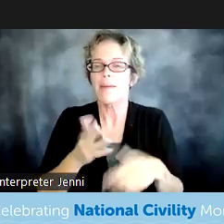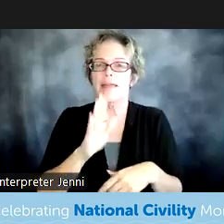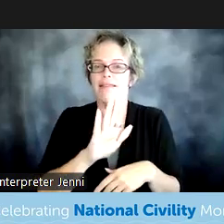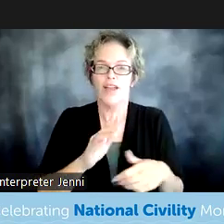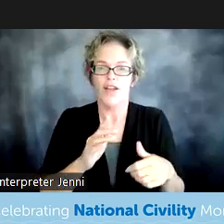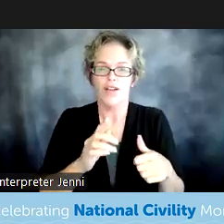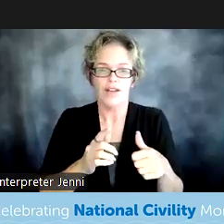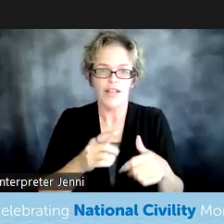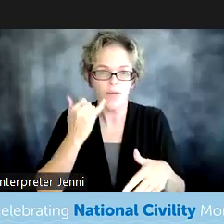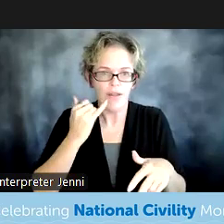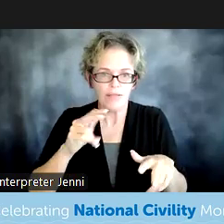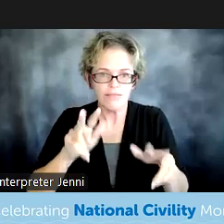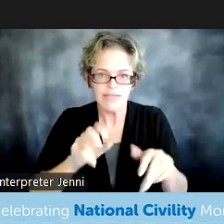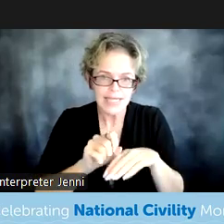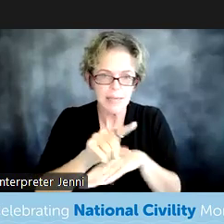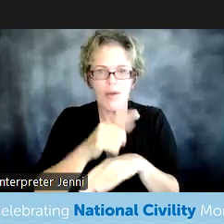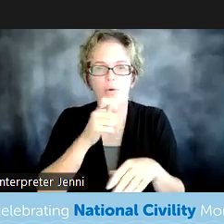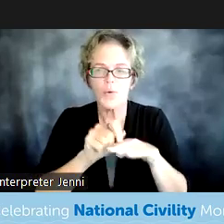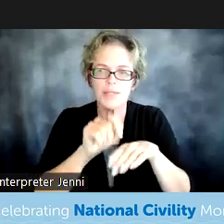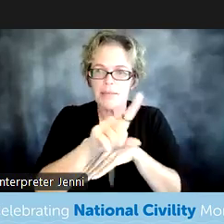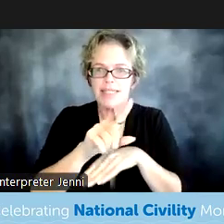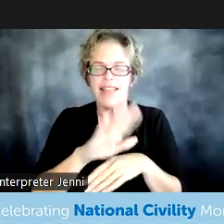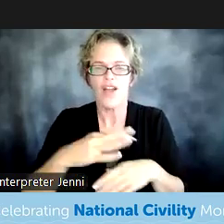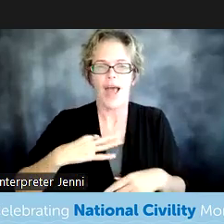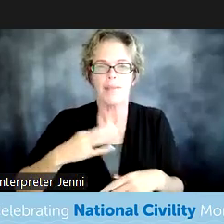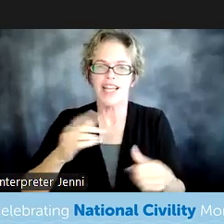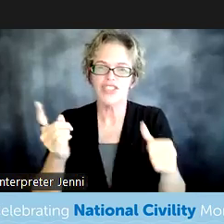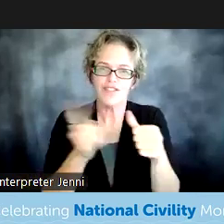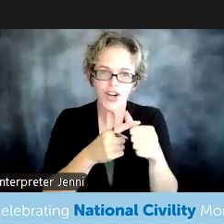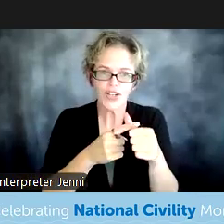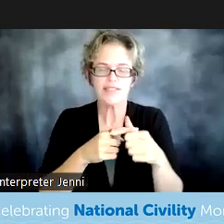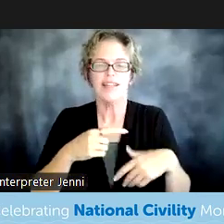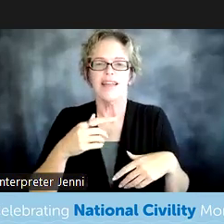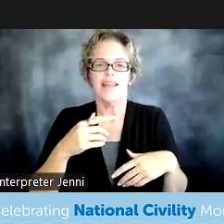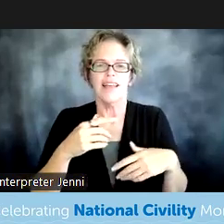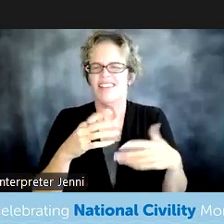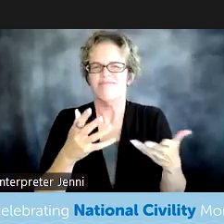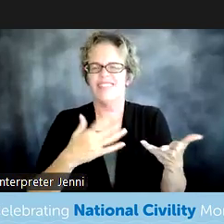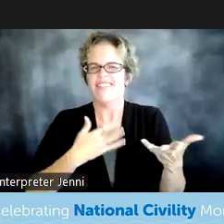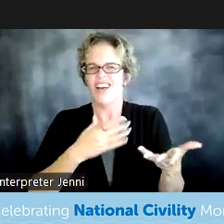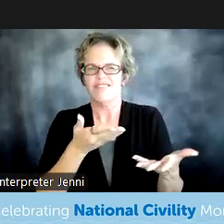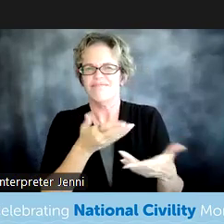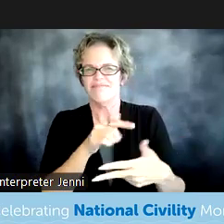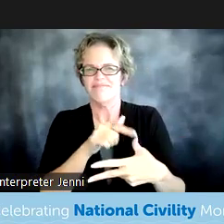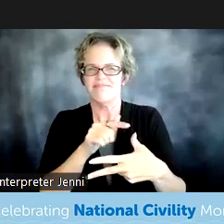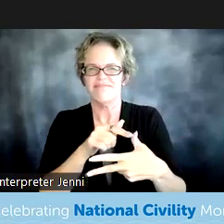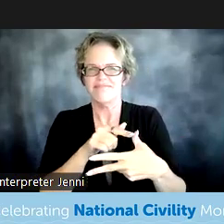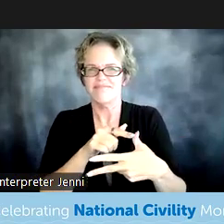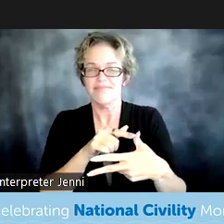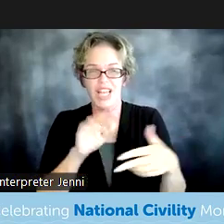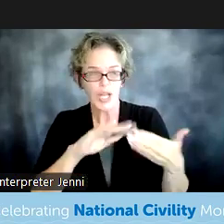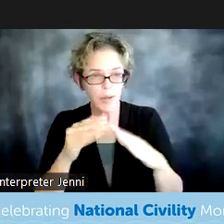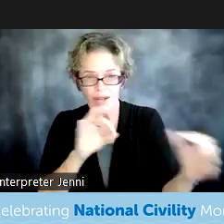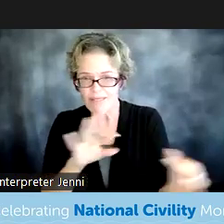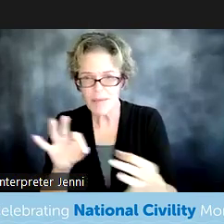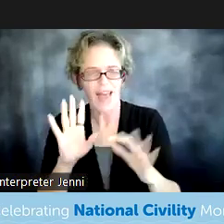their application, right? That's kind of what this option would be looking like. And we felt that there was, with again, community feedback, felt there